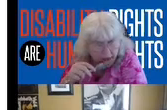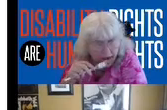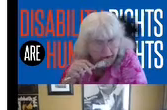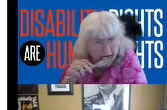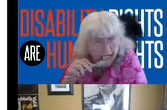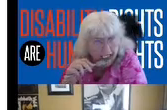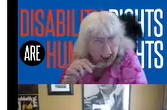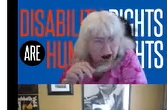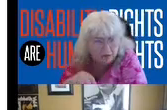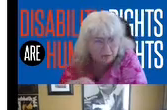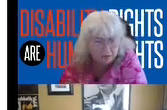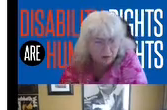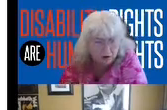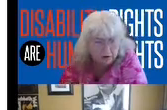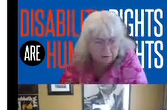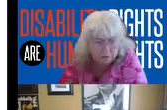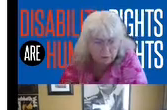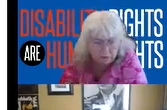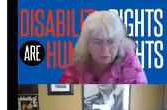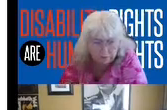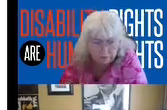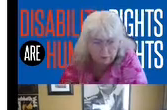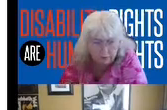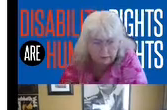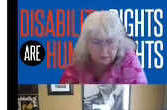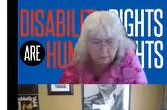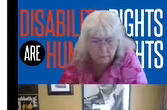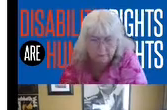father, we built a sauna on the back of our house